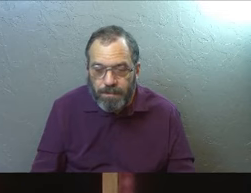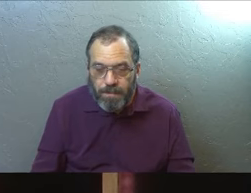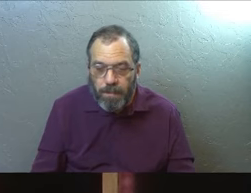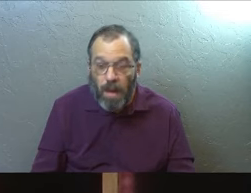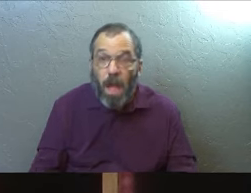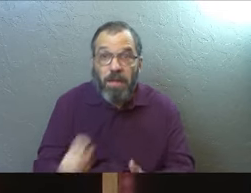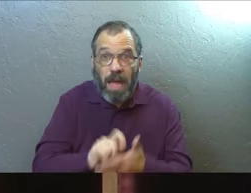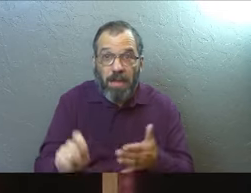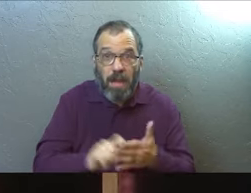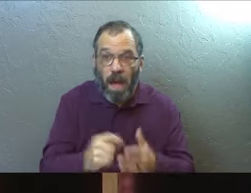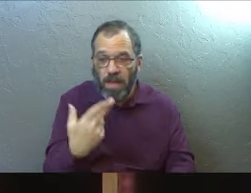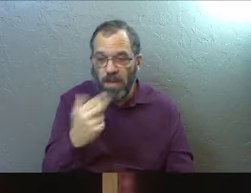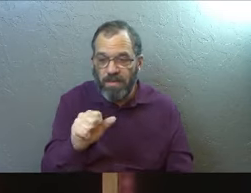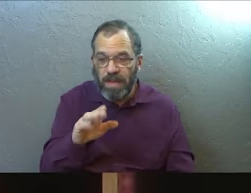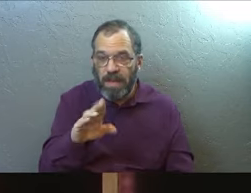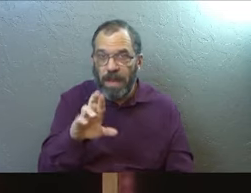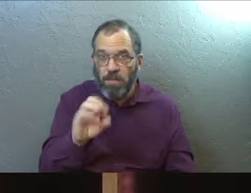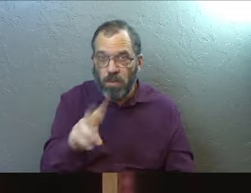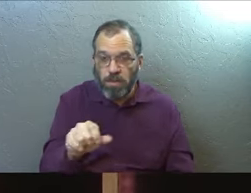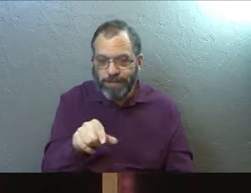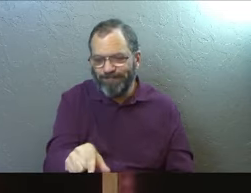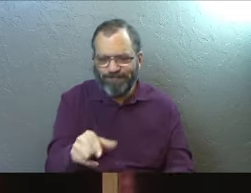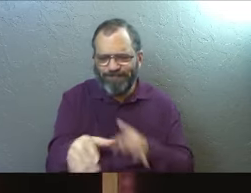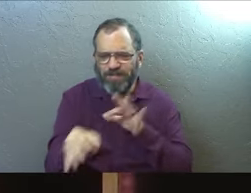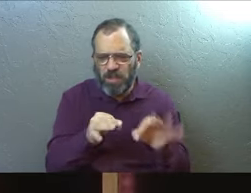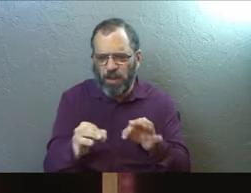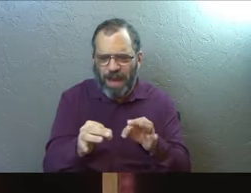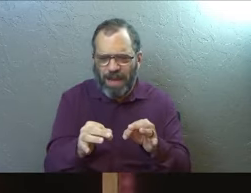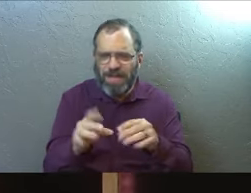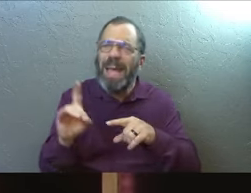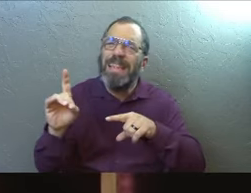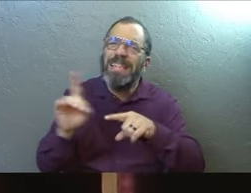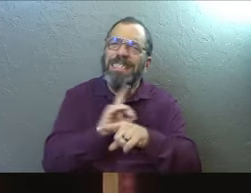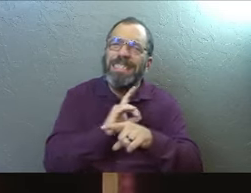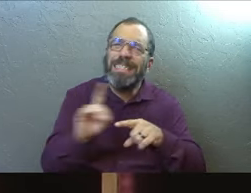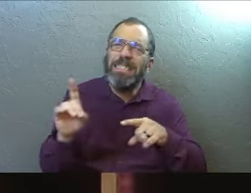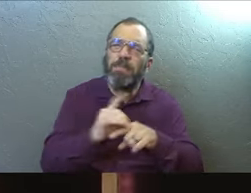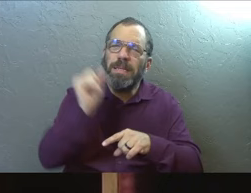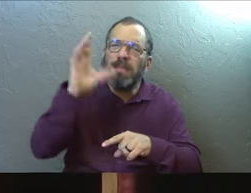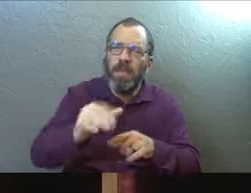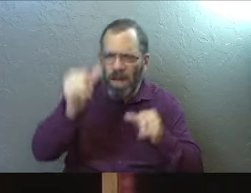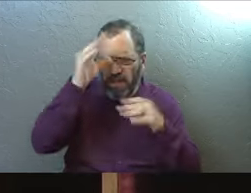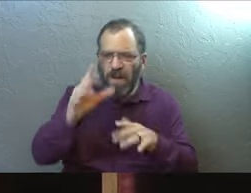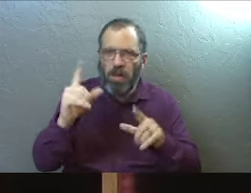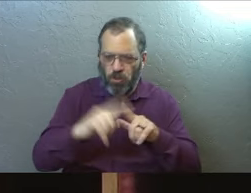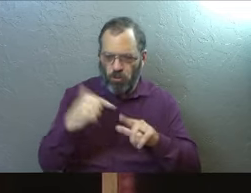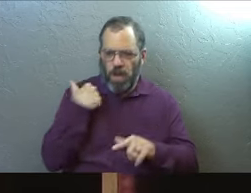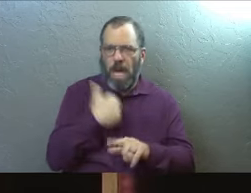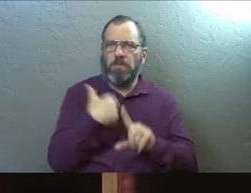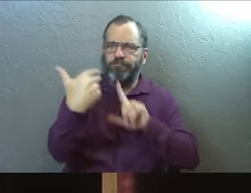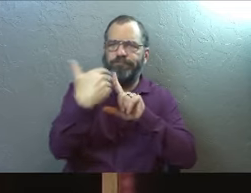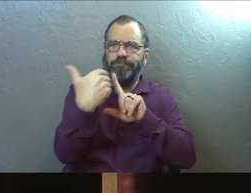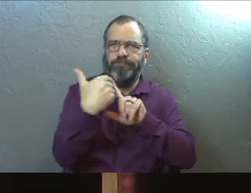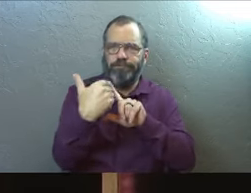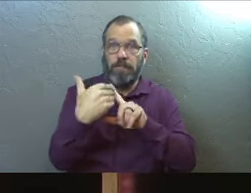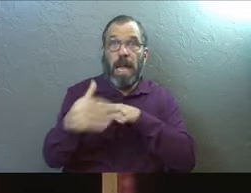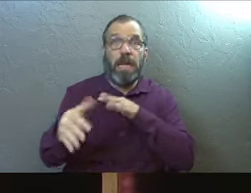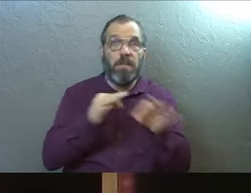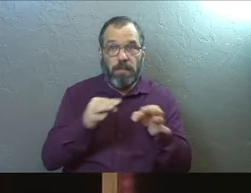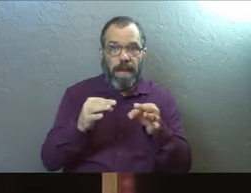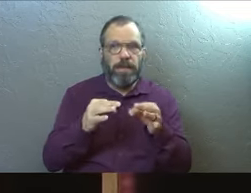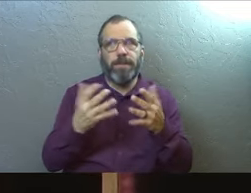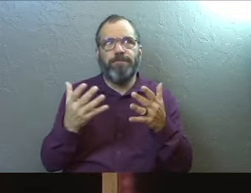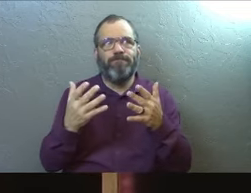So the author of Hebrews talks about the discipline of God the Father toward us and explains